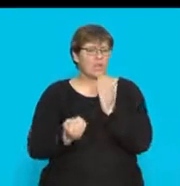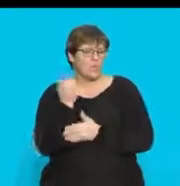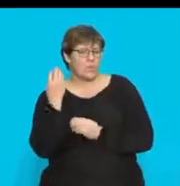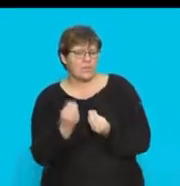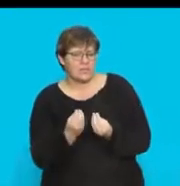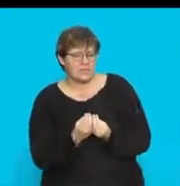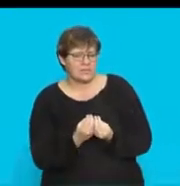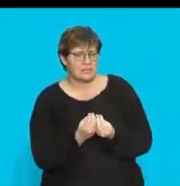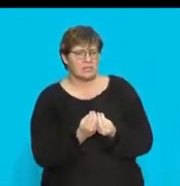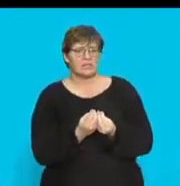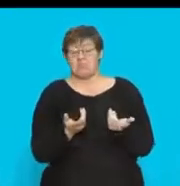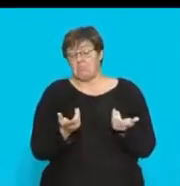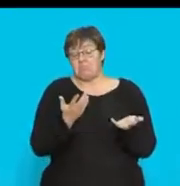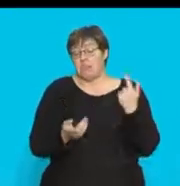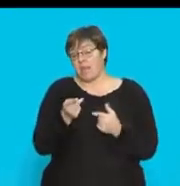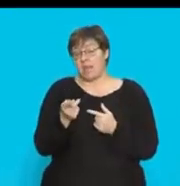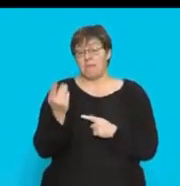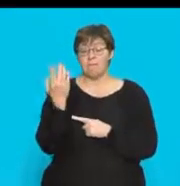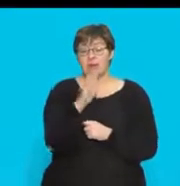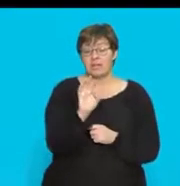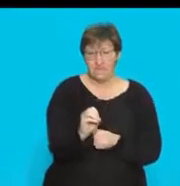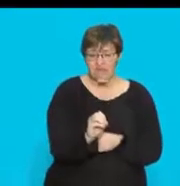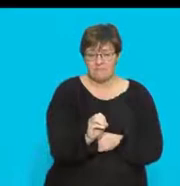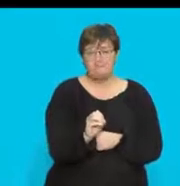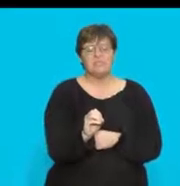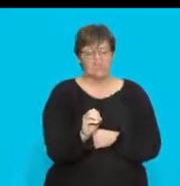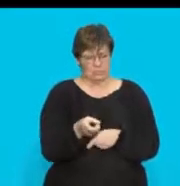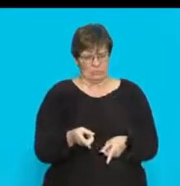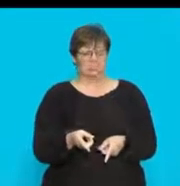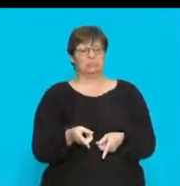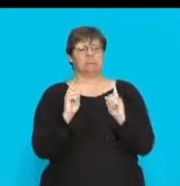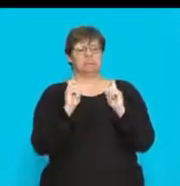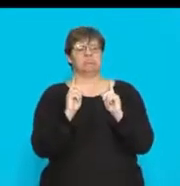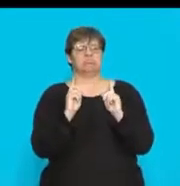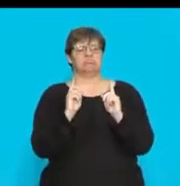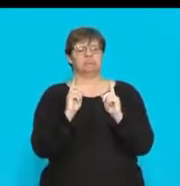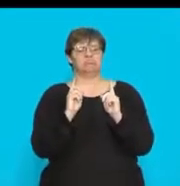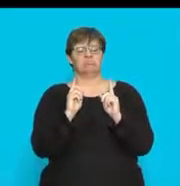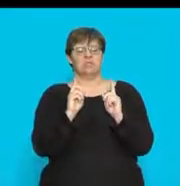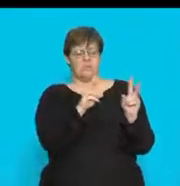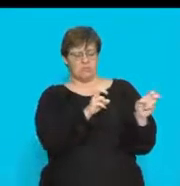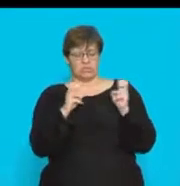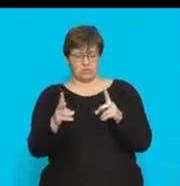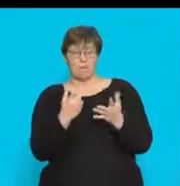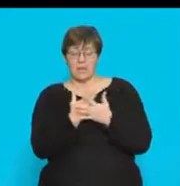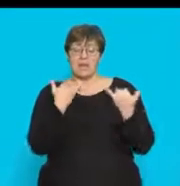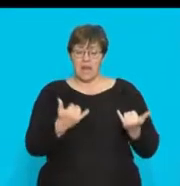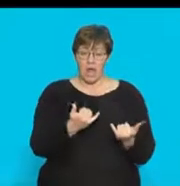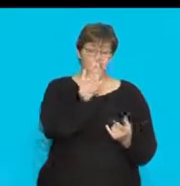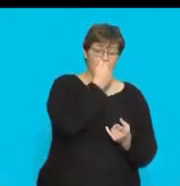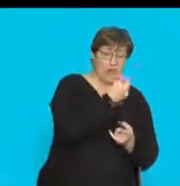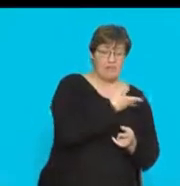maybe the plant did have a harmful mutation, but as soon as you bring in a male and a female,